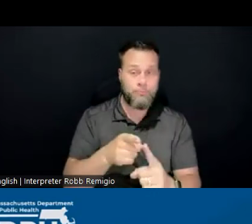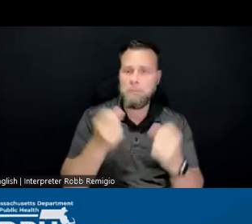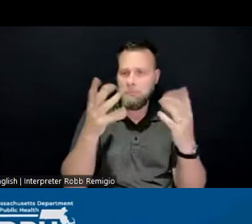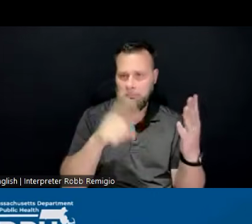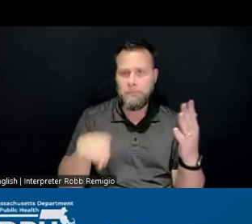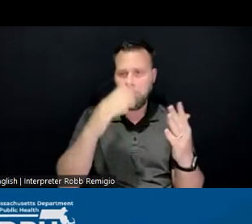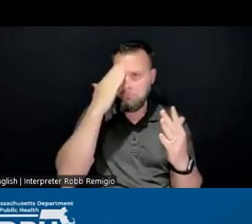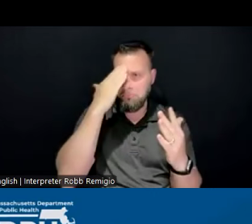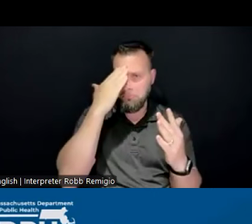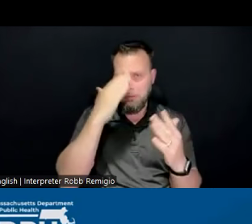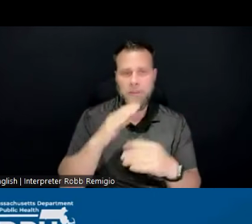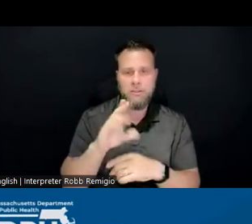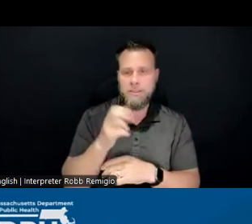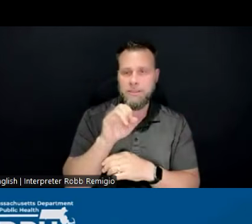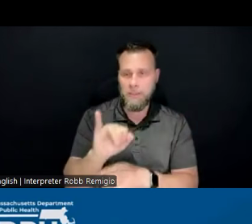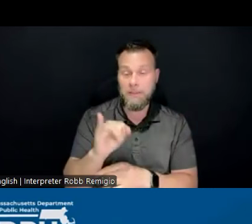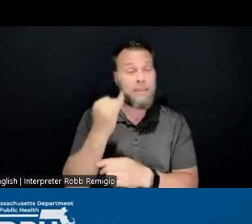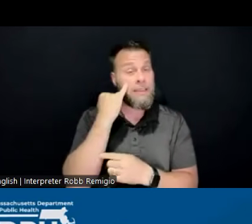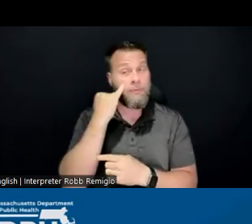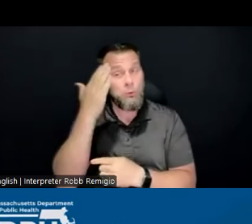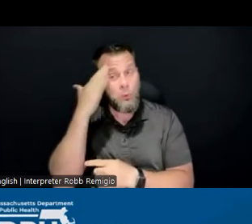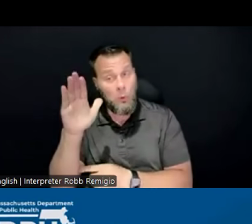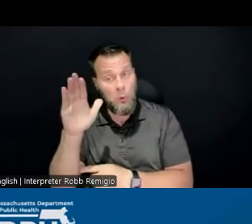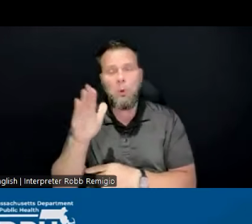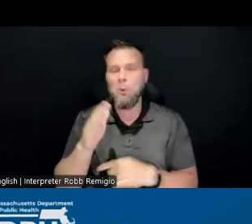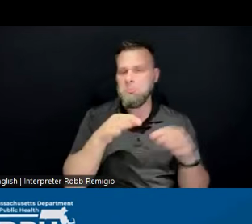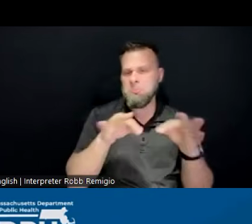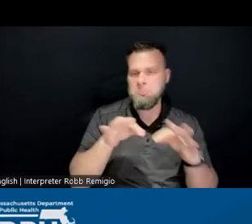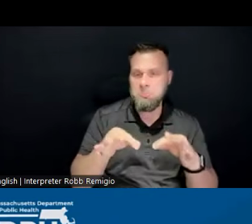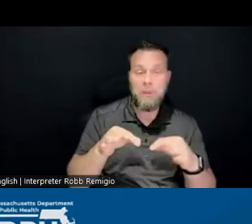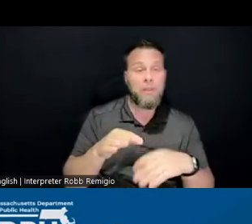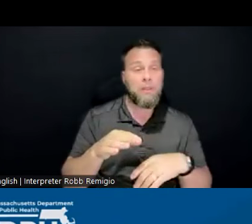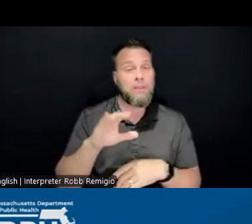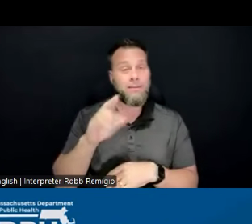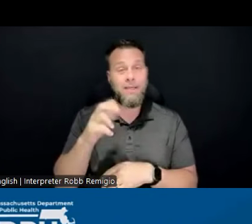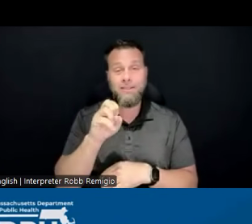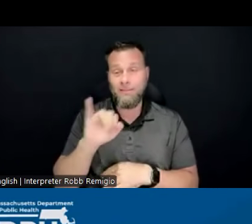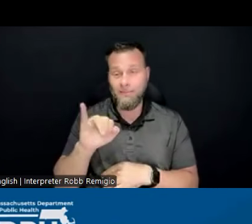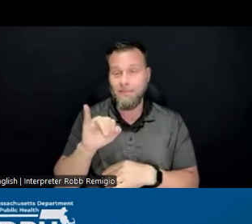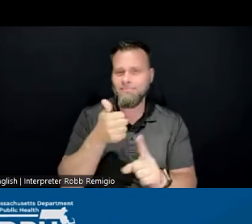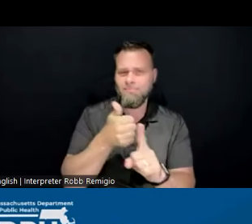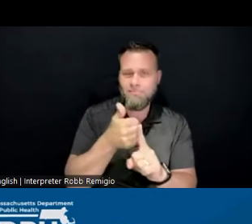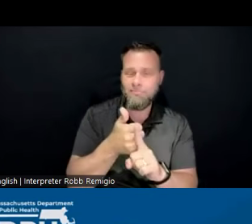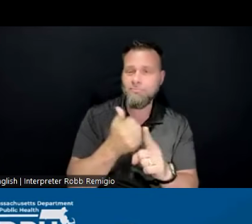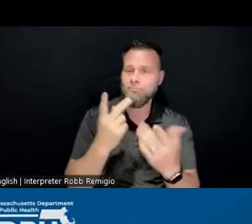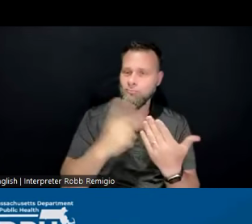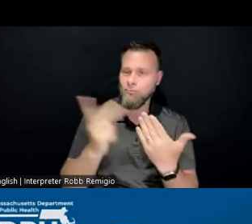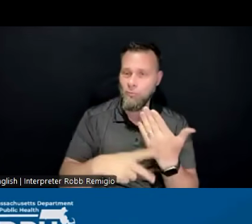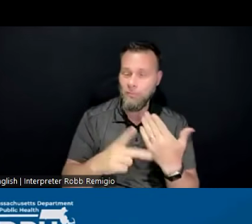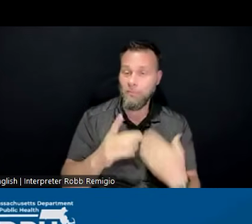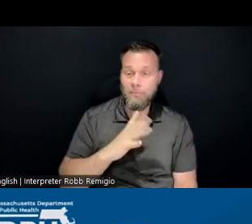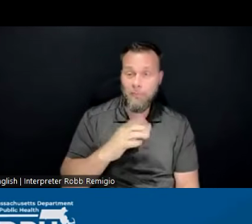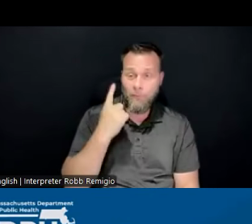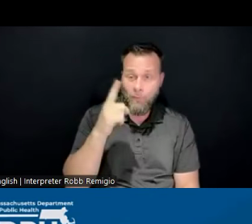familiar with it, but if you're not, the Community Health Equity Initiative is a program that is kind of